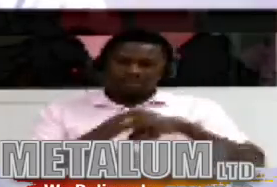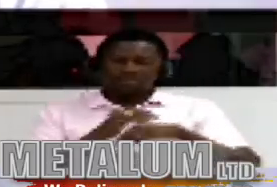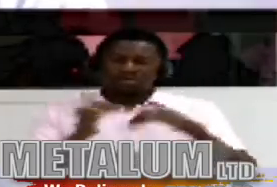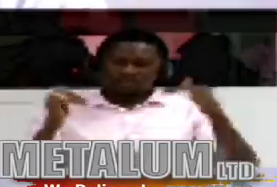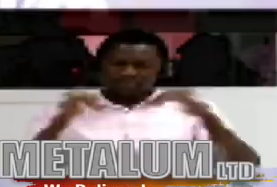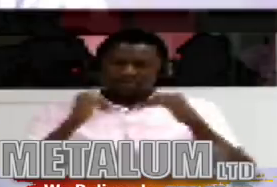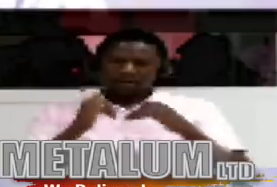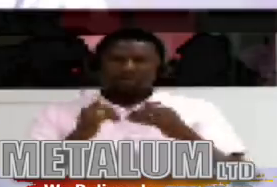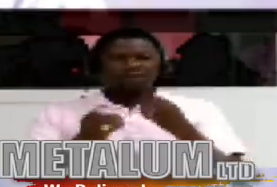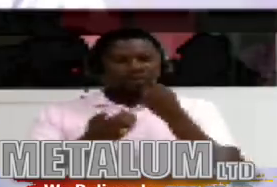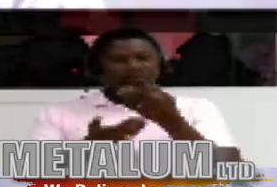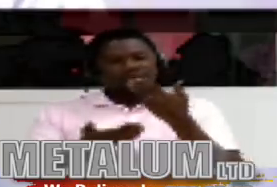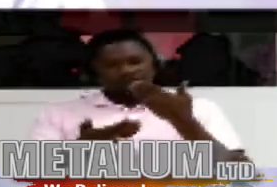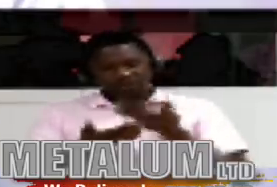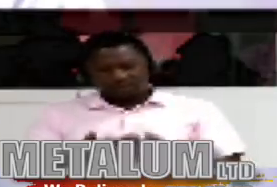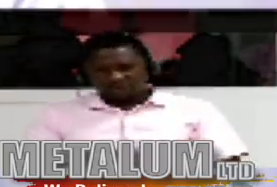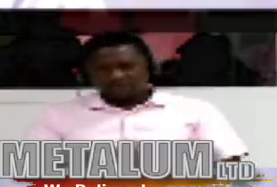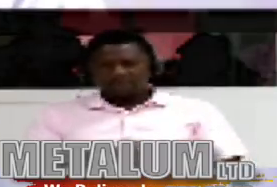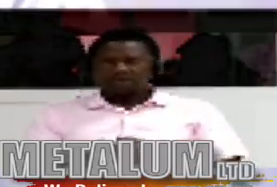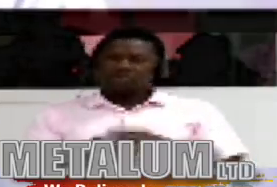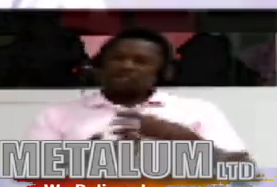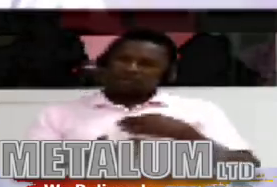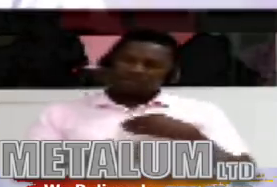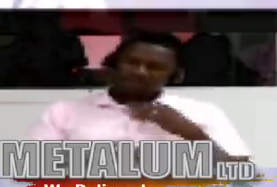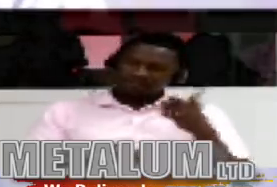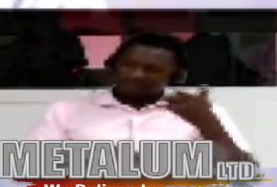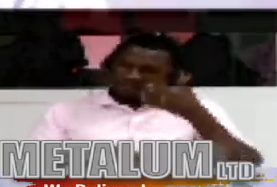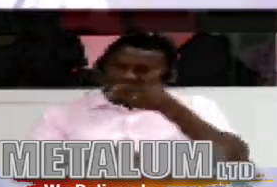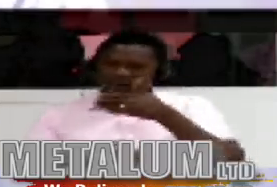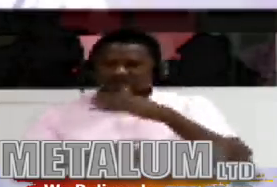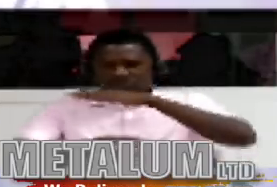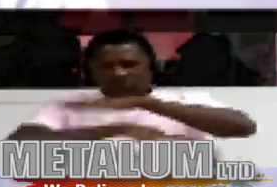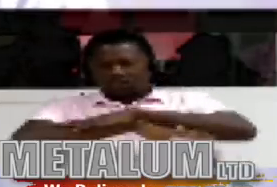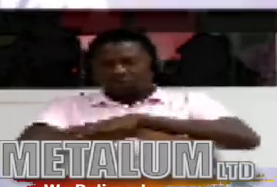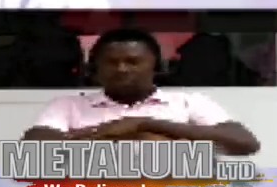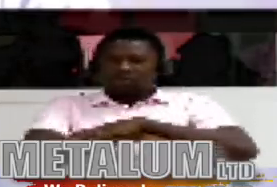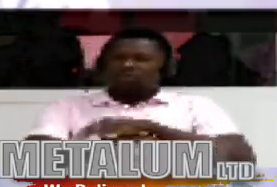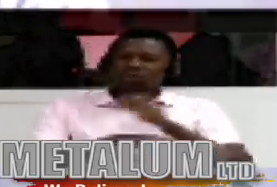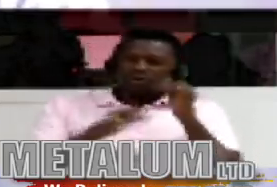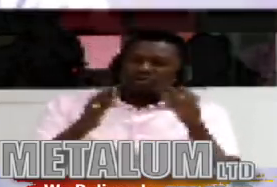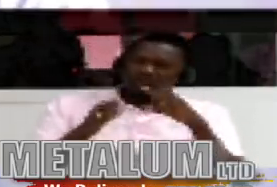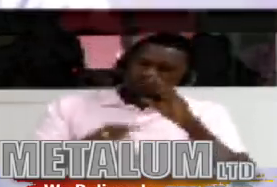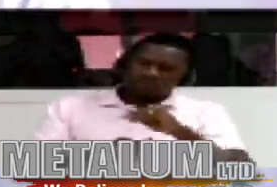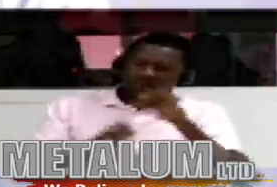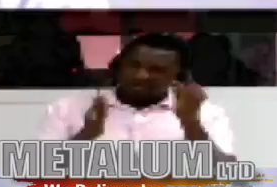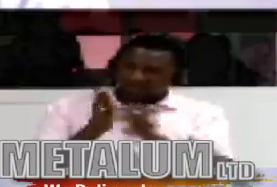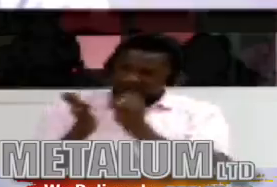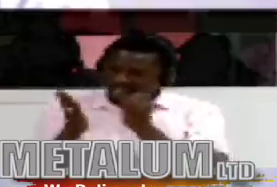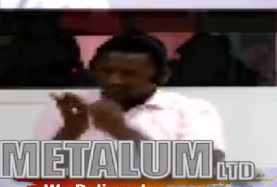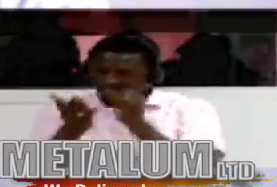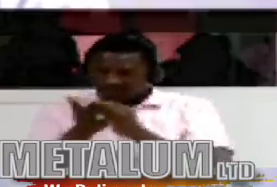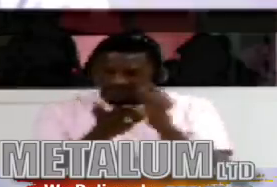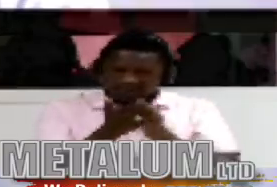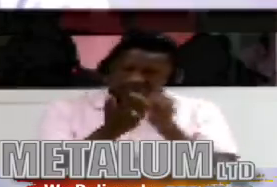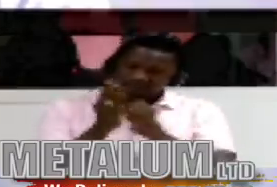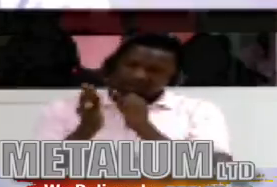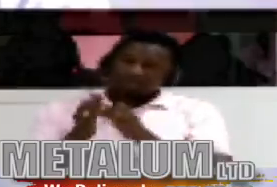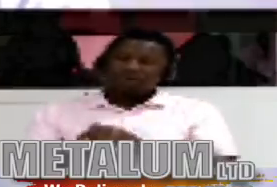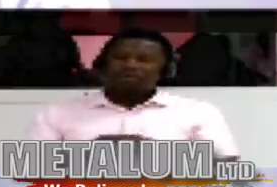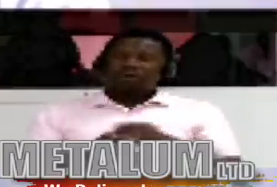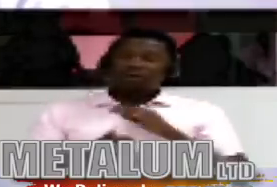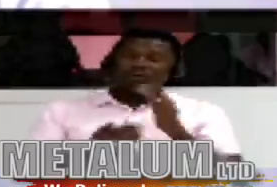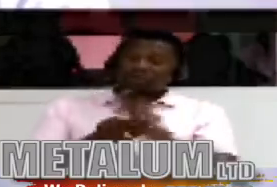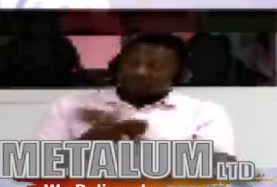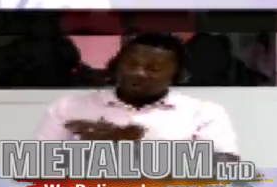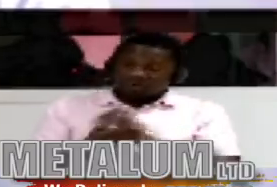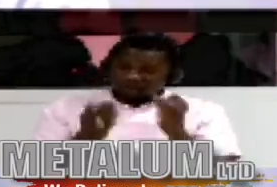to go down to the school to do our investigation. But before the investigation, we need to equally address